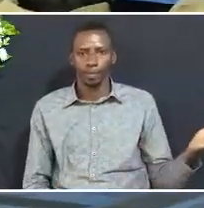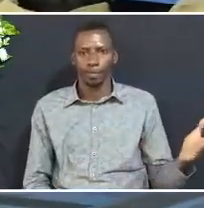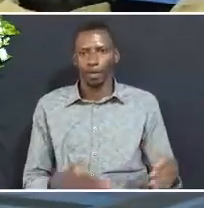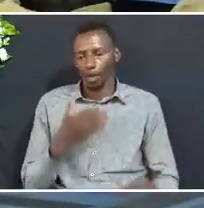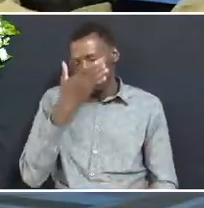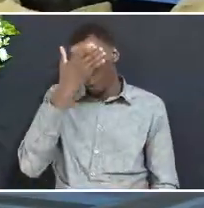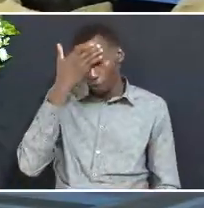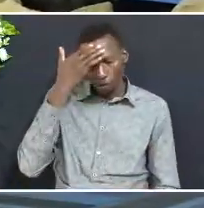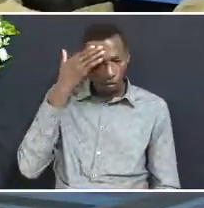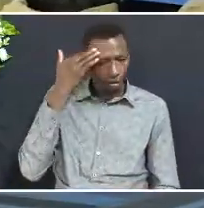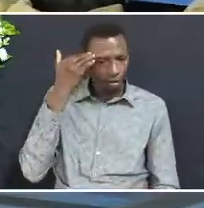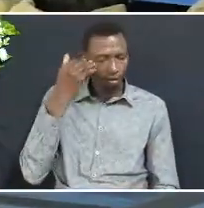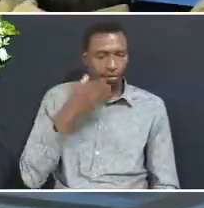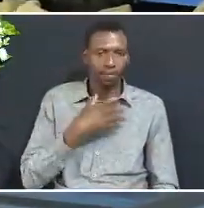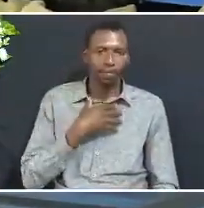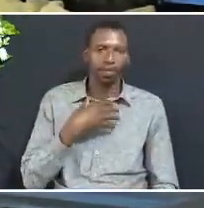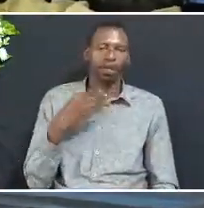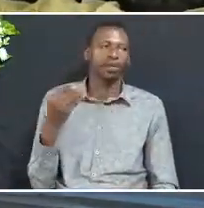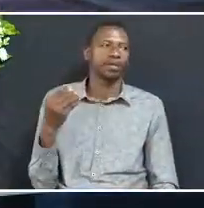forgot and